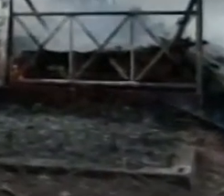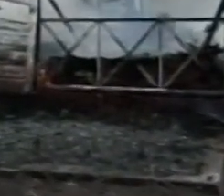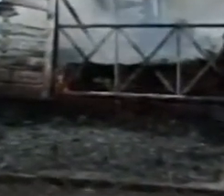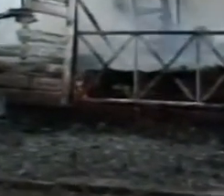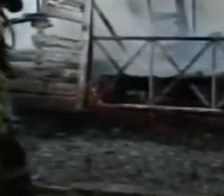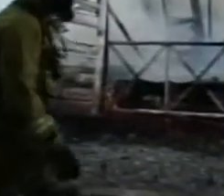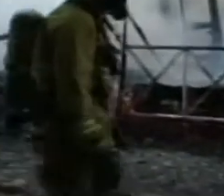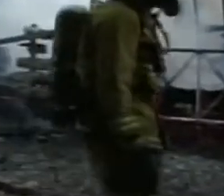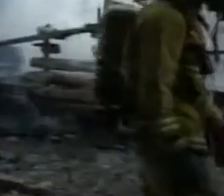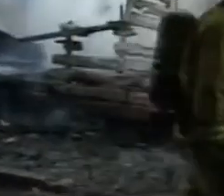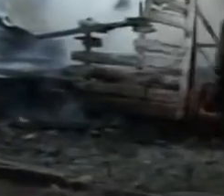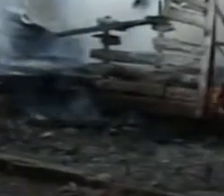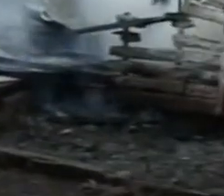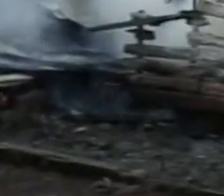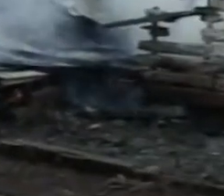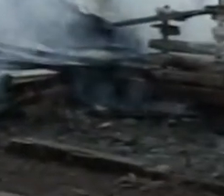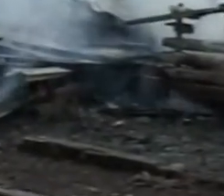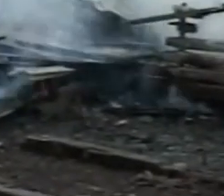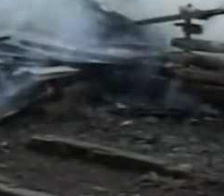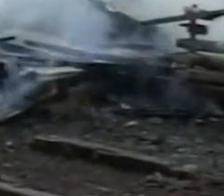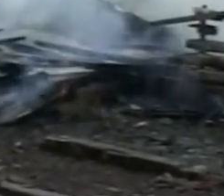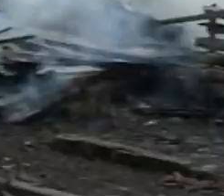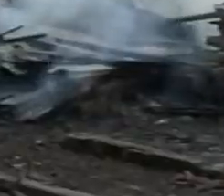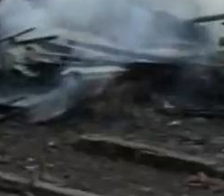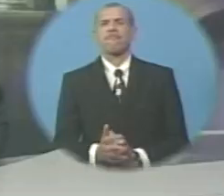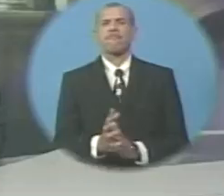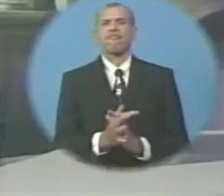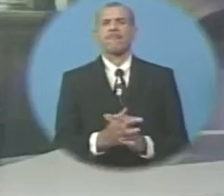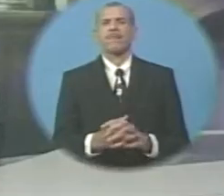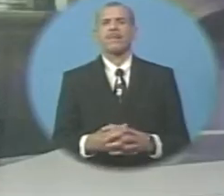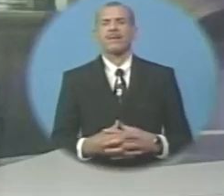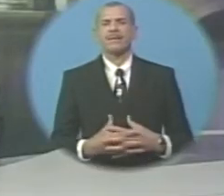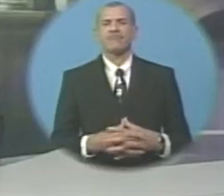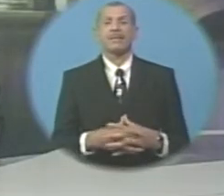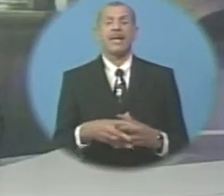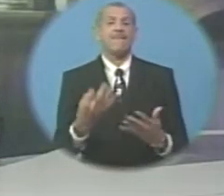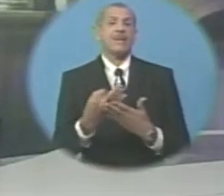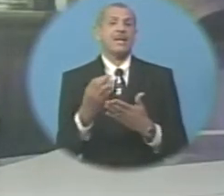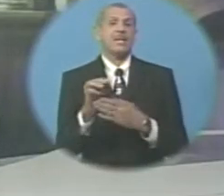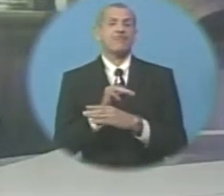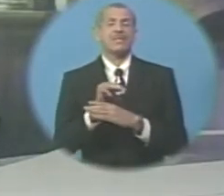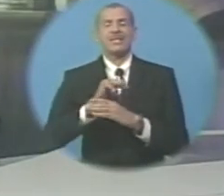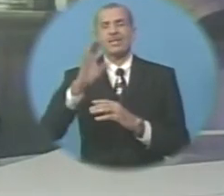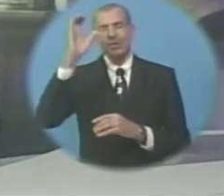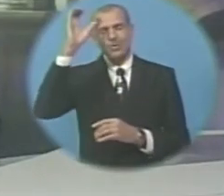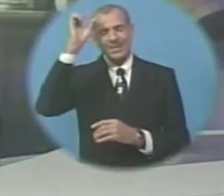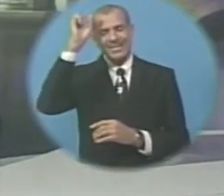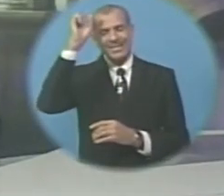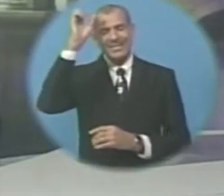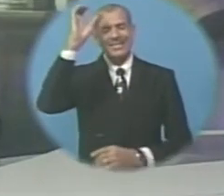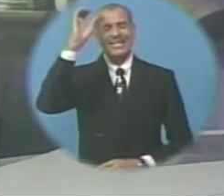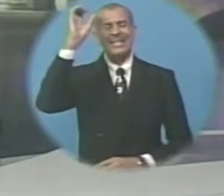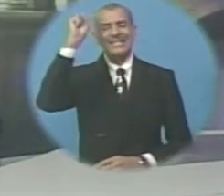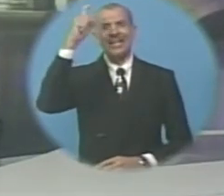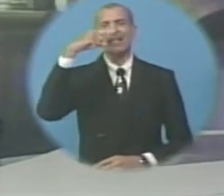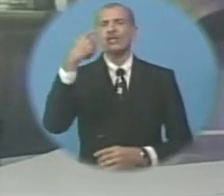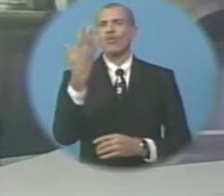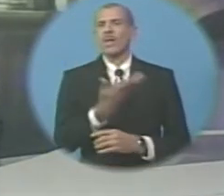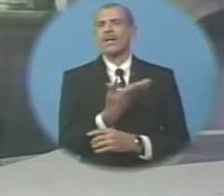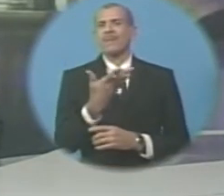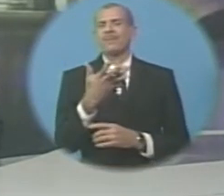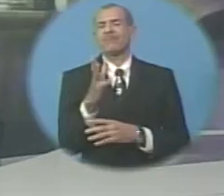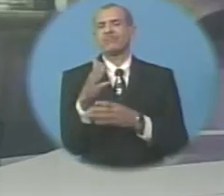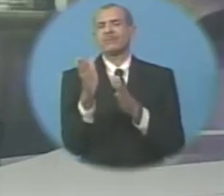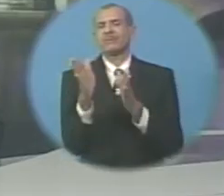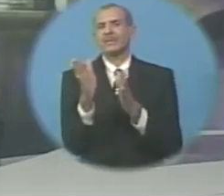yet determined. Lisa Broome, CBC News. Finance Minister Chris Sinclair says he welcomes the public's growing interest